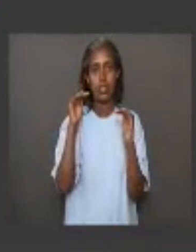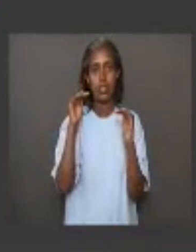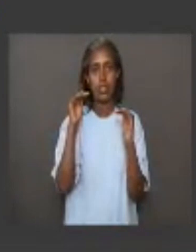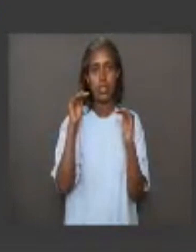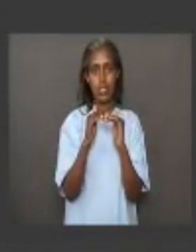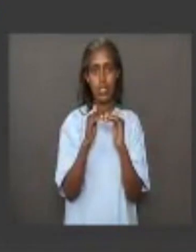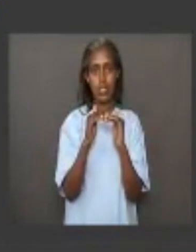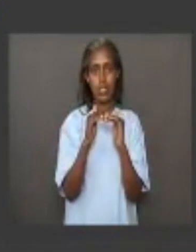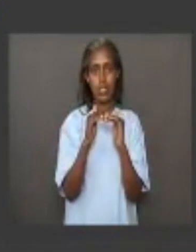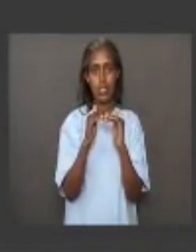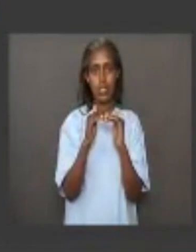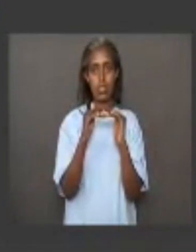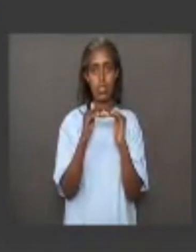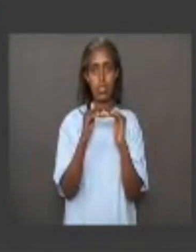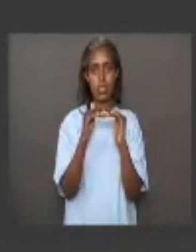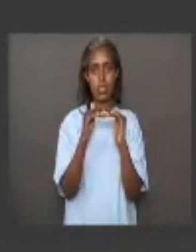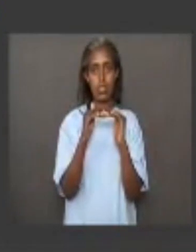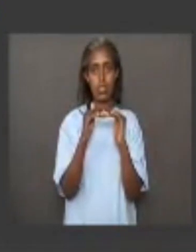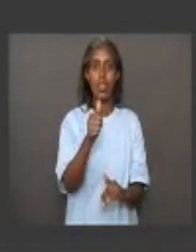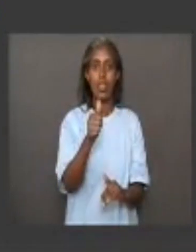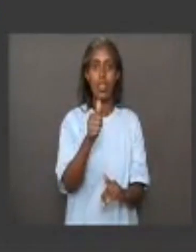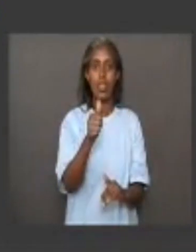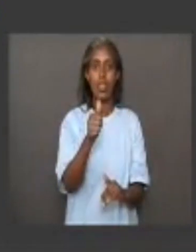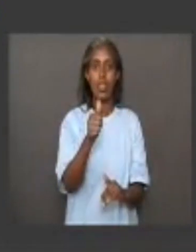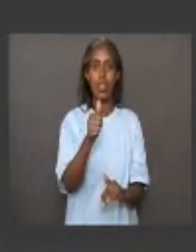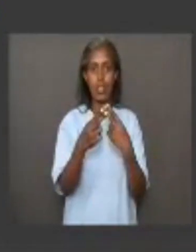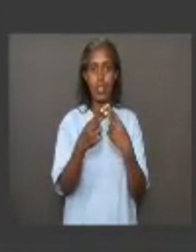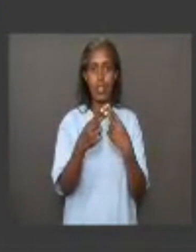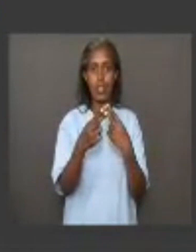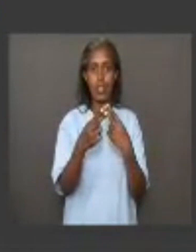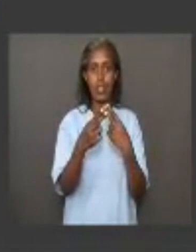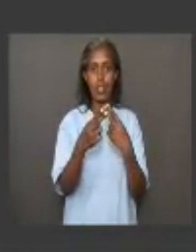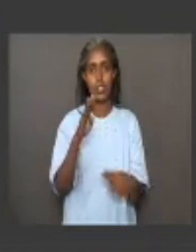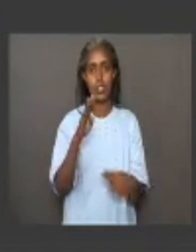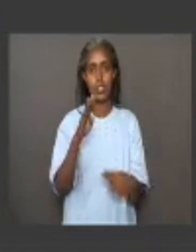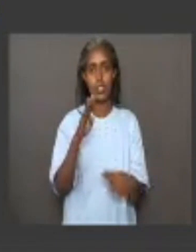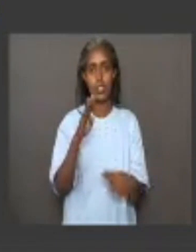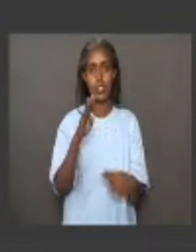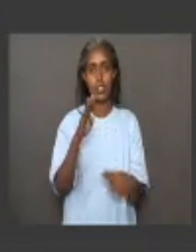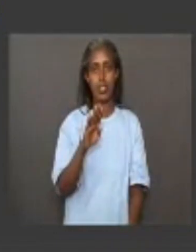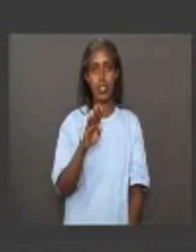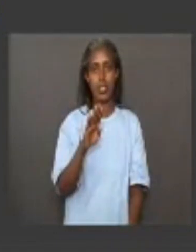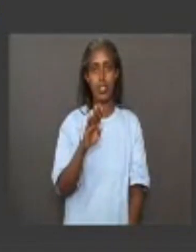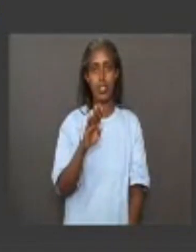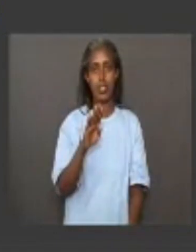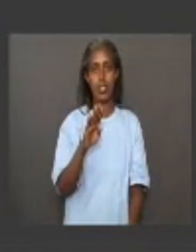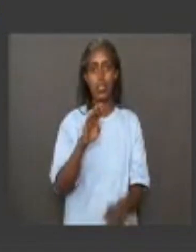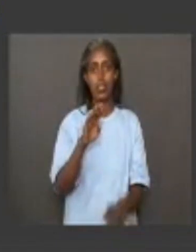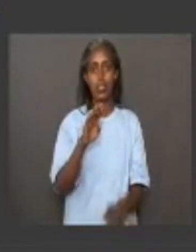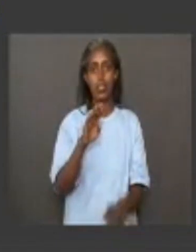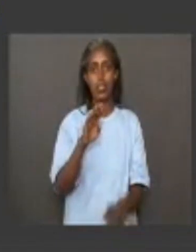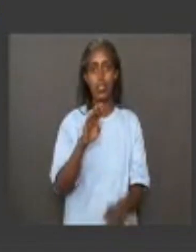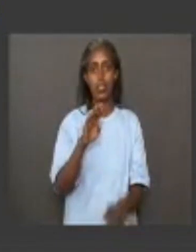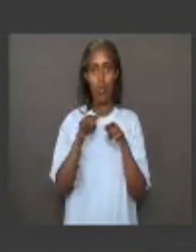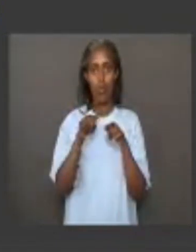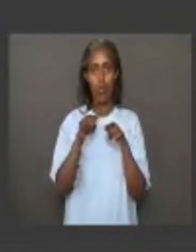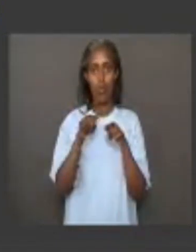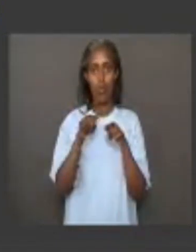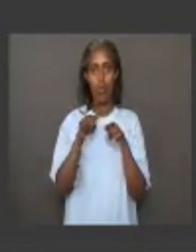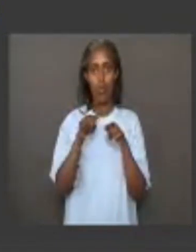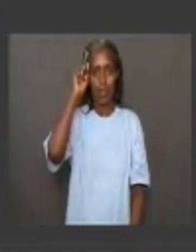equals a times b to the power of